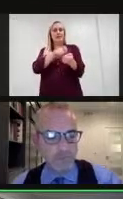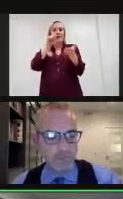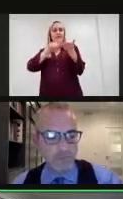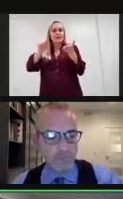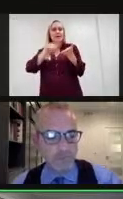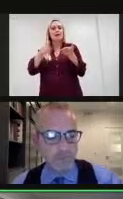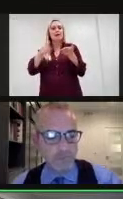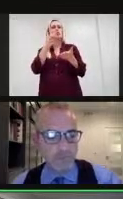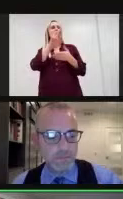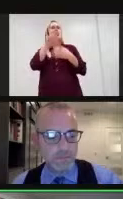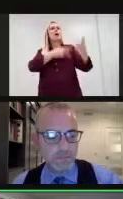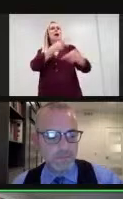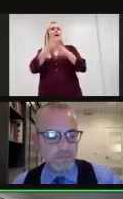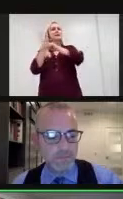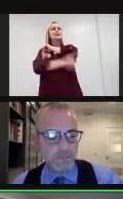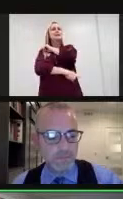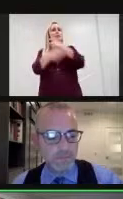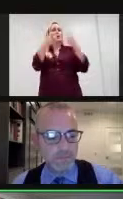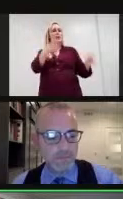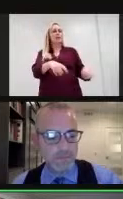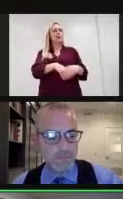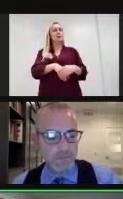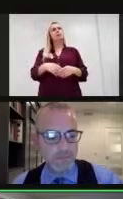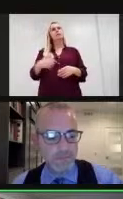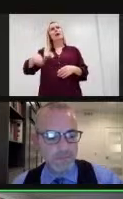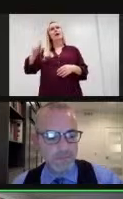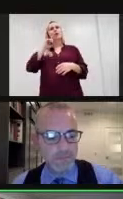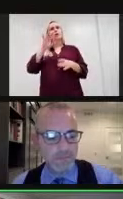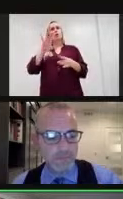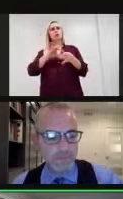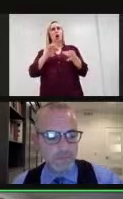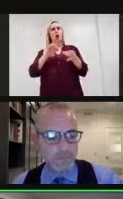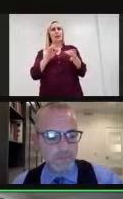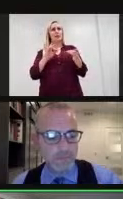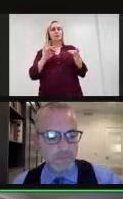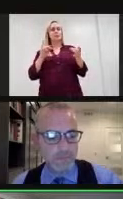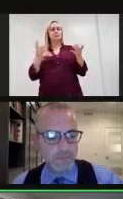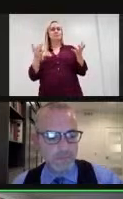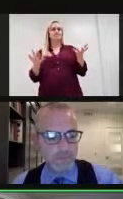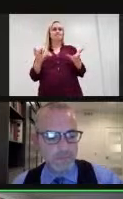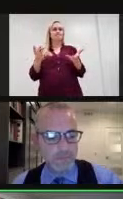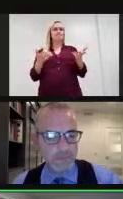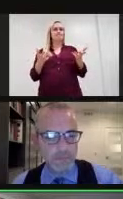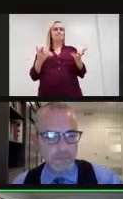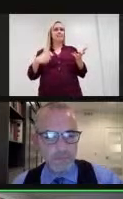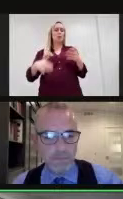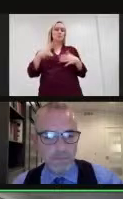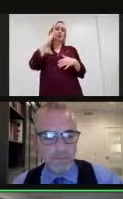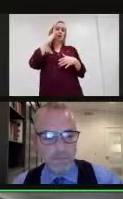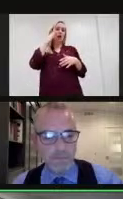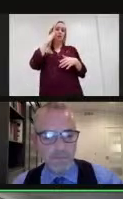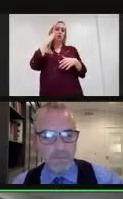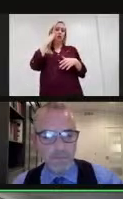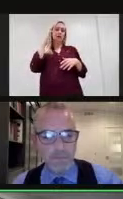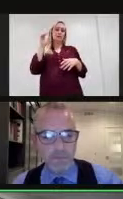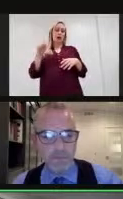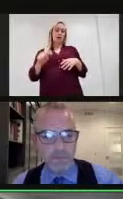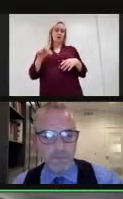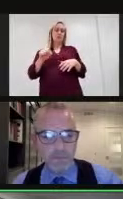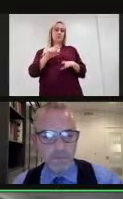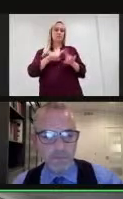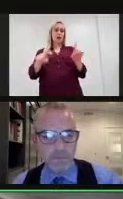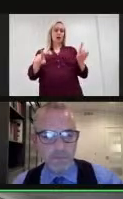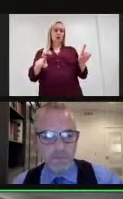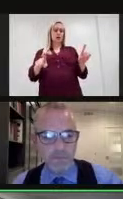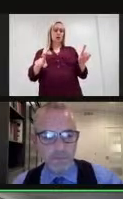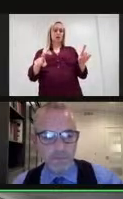discipline was administered. So as I heard those comments, I guess I was, you know, acknowledging them and not